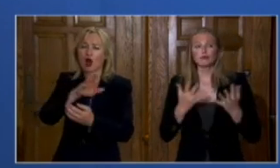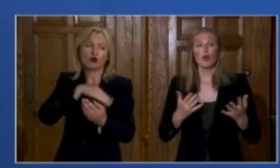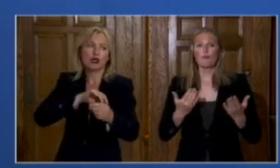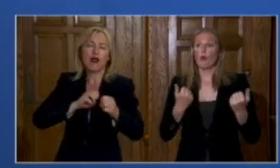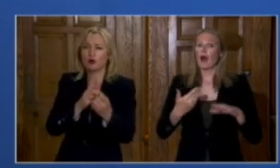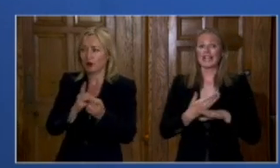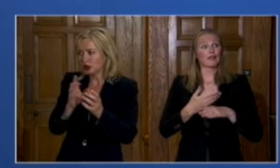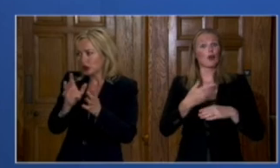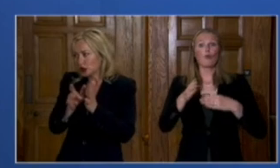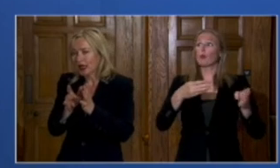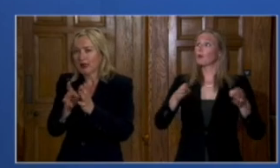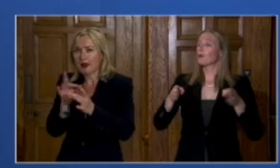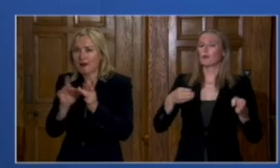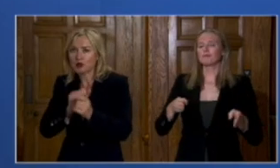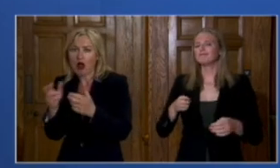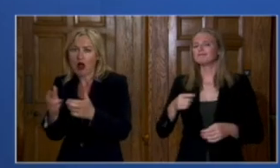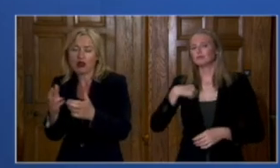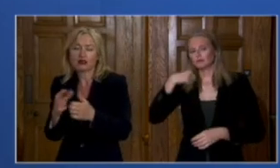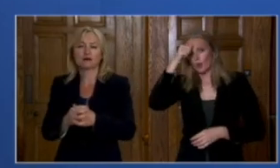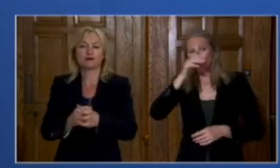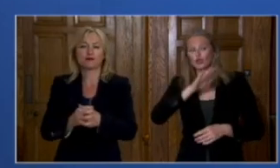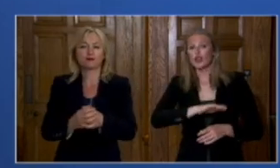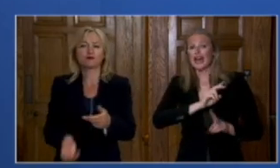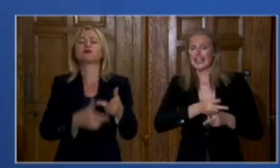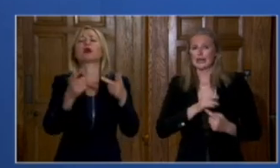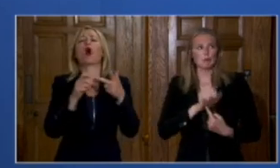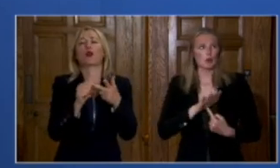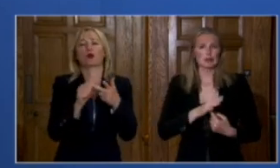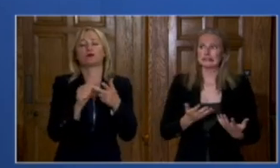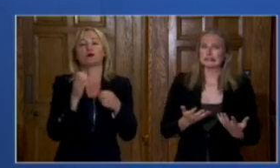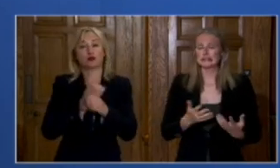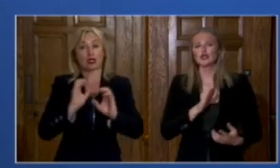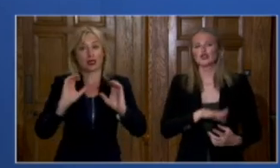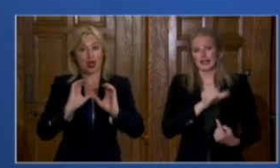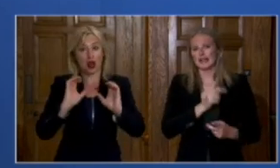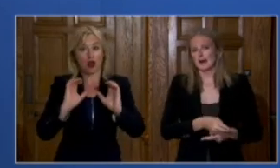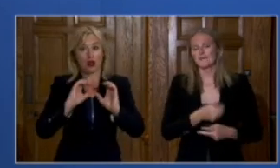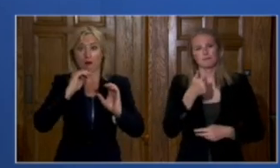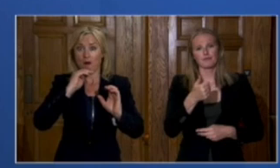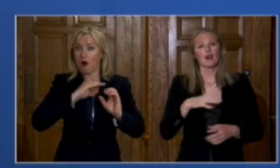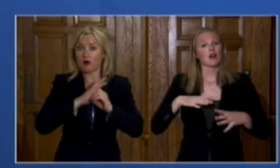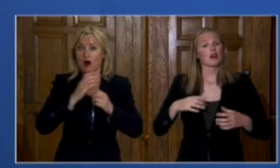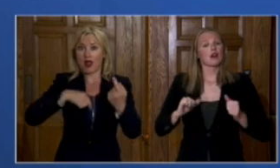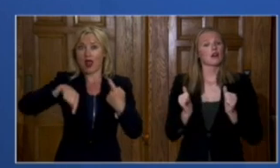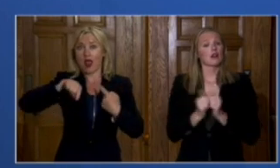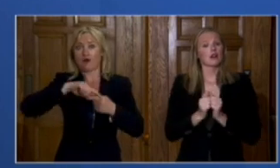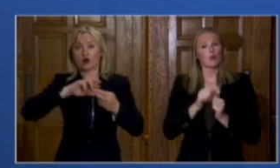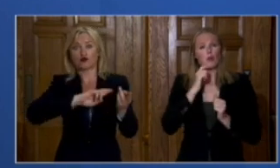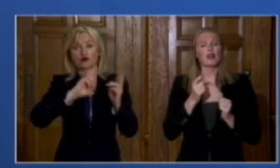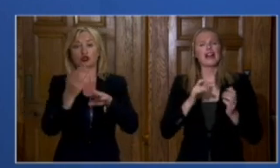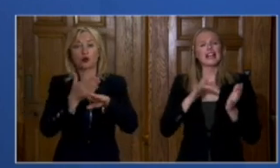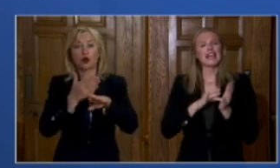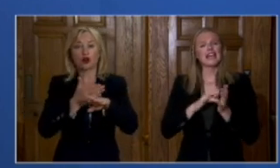Executive also recognises that childcare is essential to many people returning to work. We have already agreed to extend the definition of